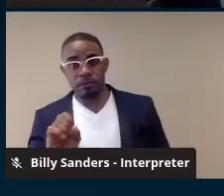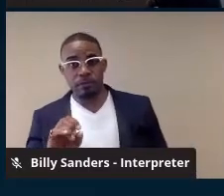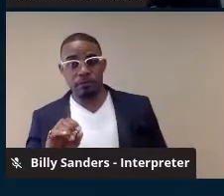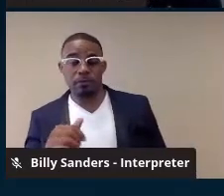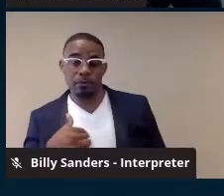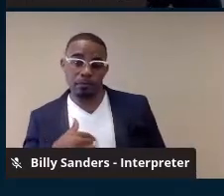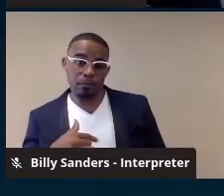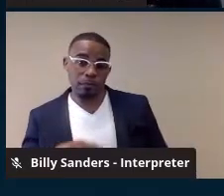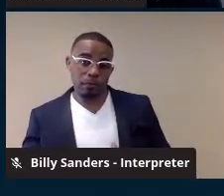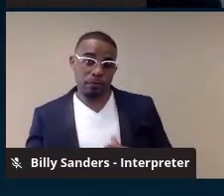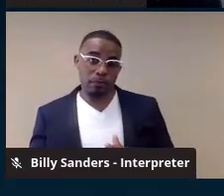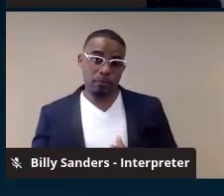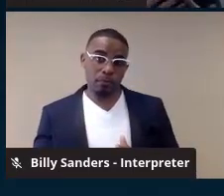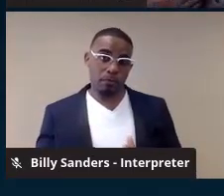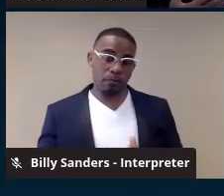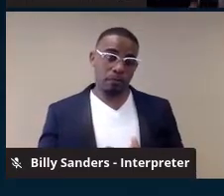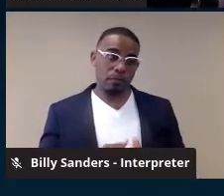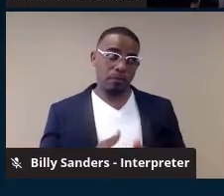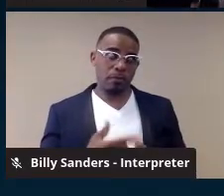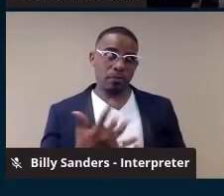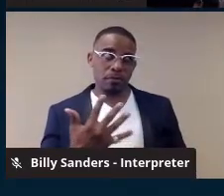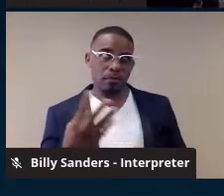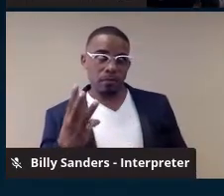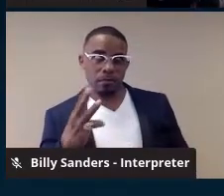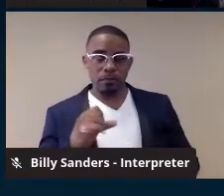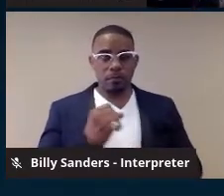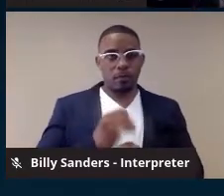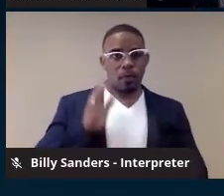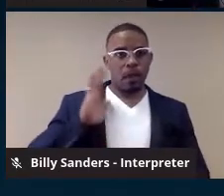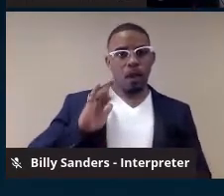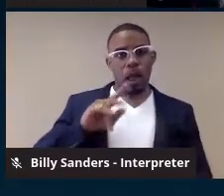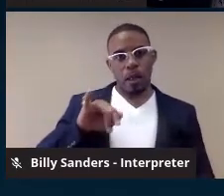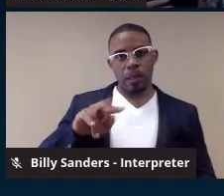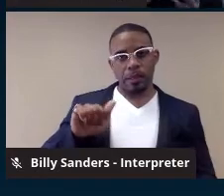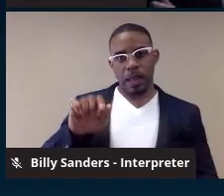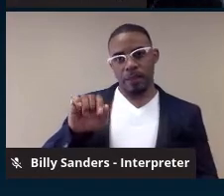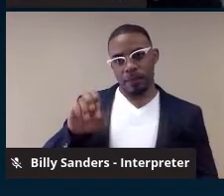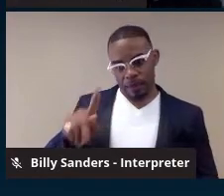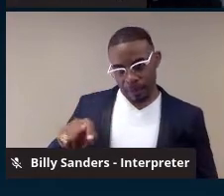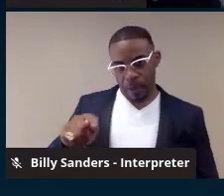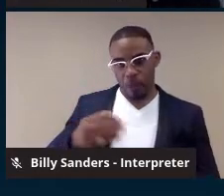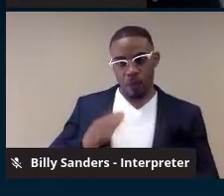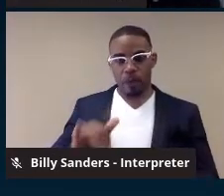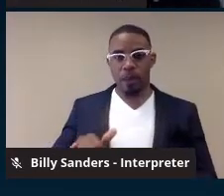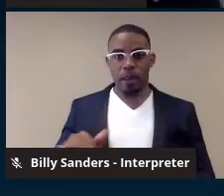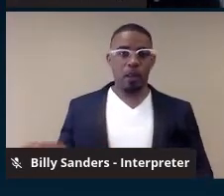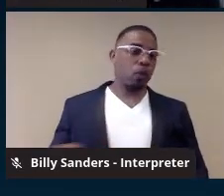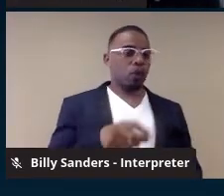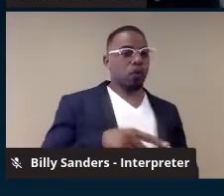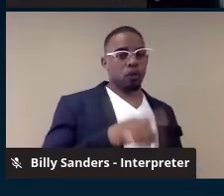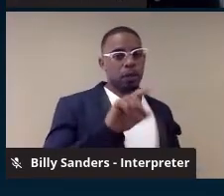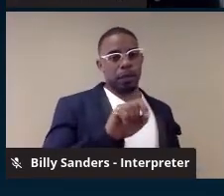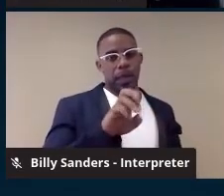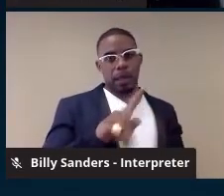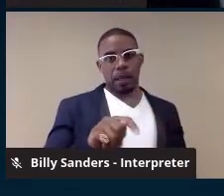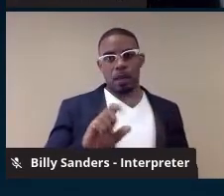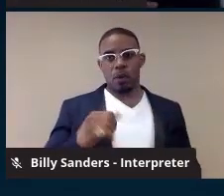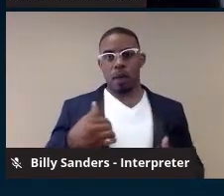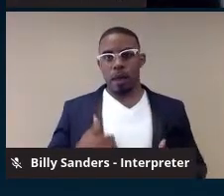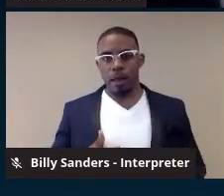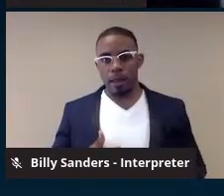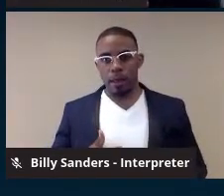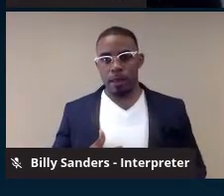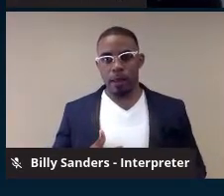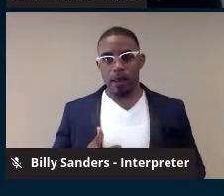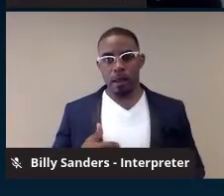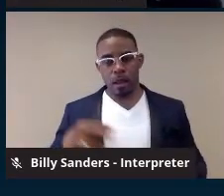started about 5-6 years ago. I was a Java dev for a few years before that and switched over to .NET. So I was